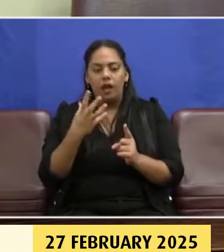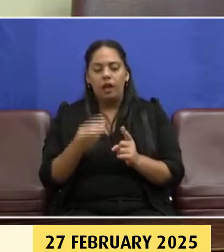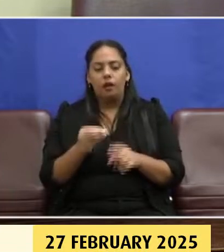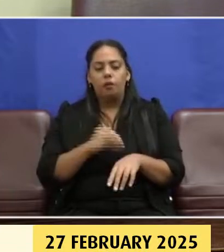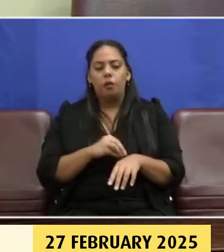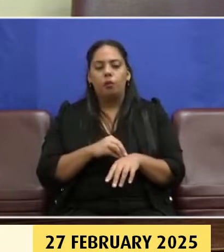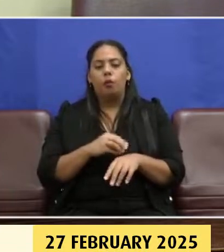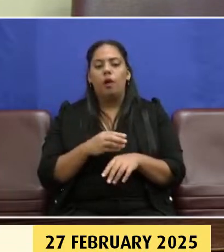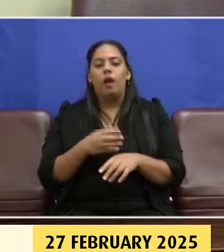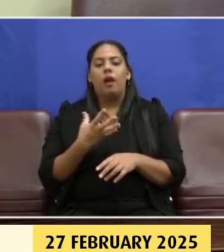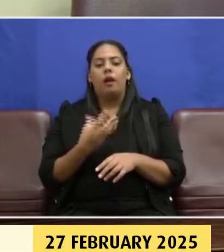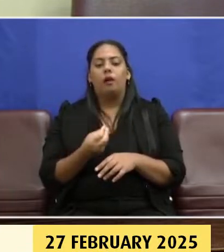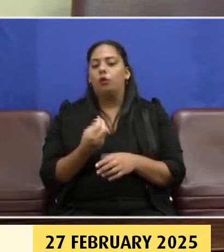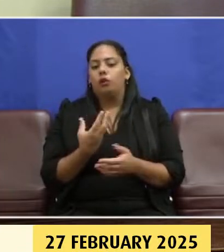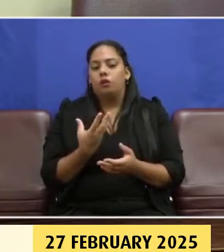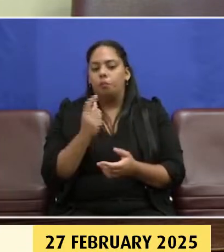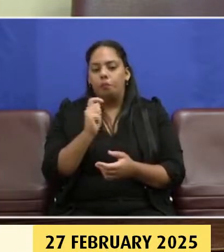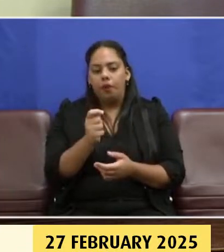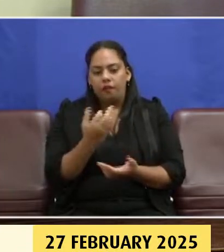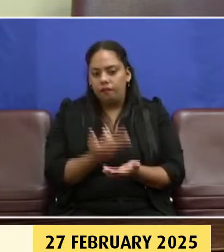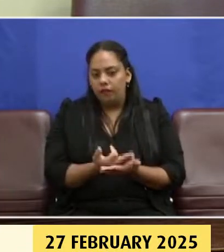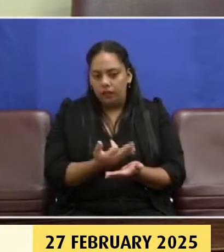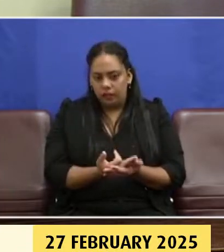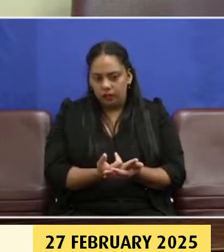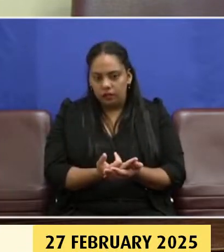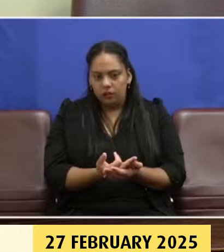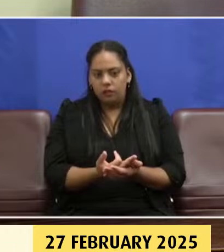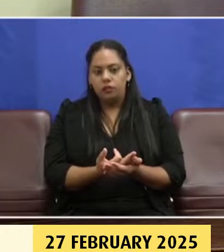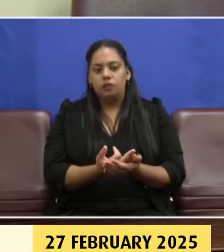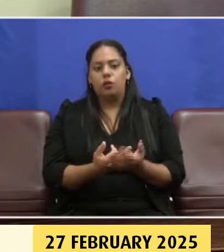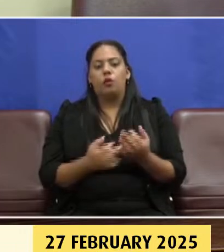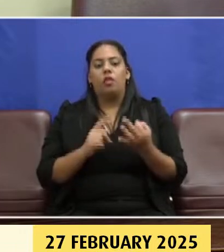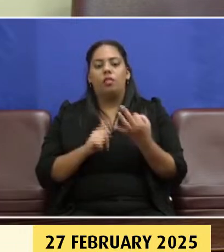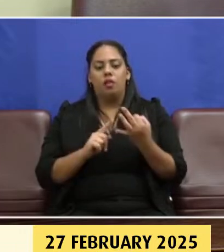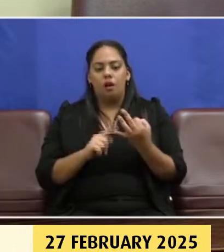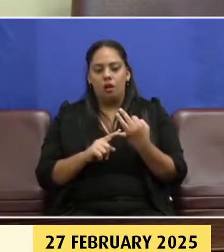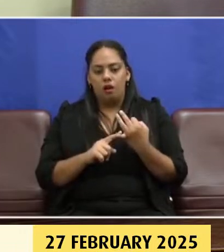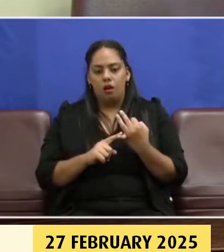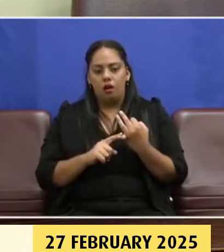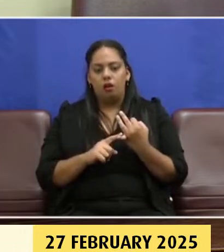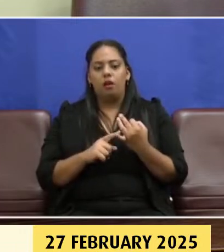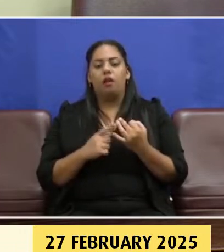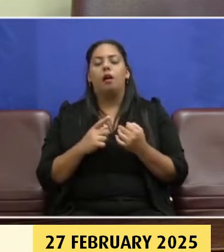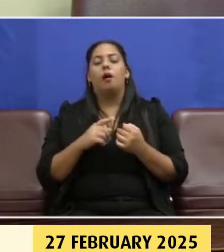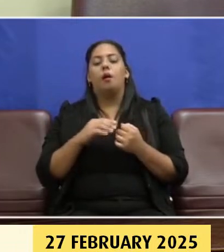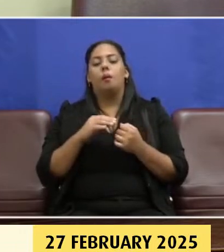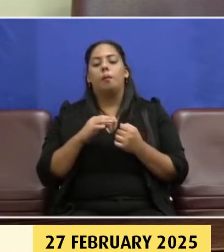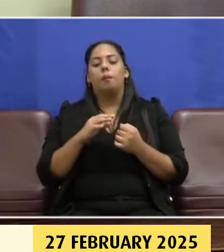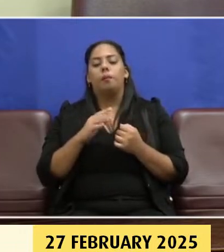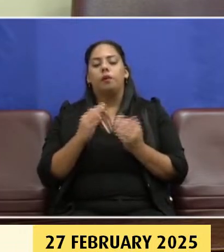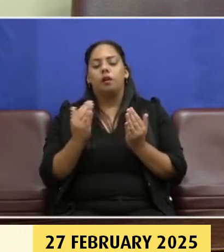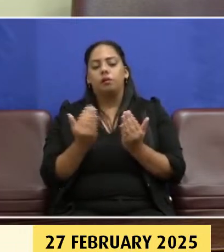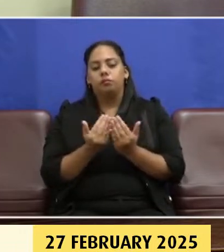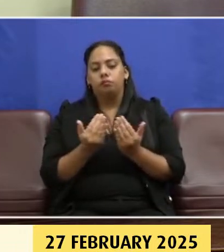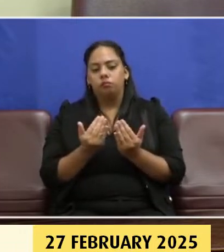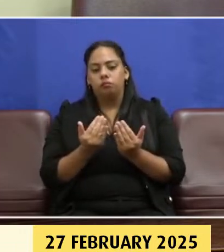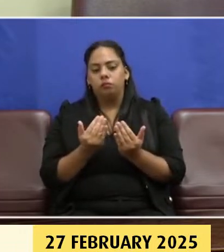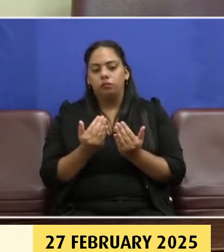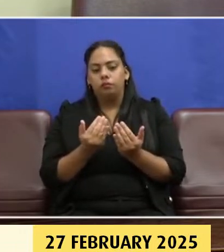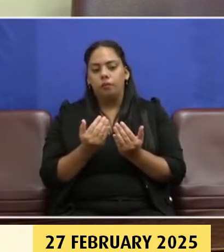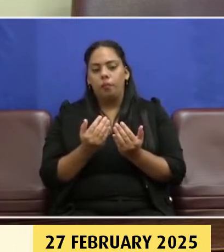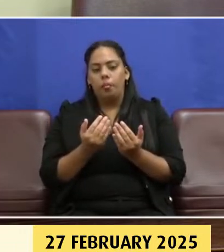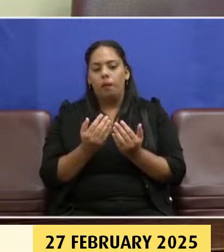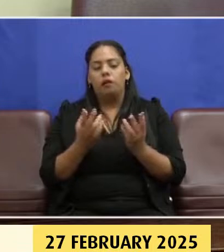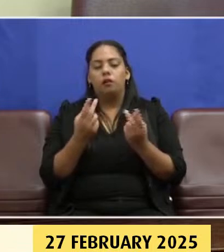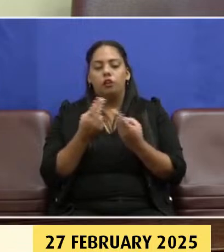with outstanding fees to the tertiary institution. Those were all the issues. But I want to clarify that at no stage